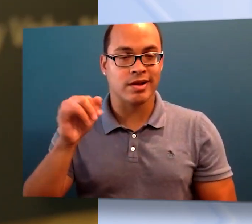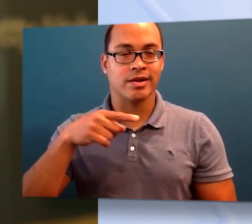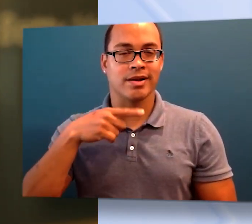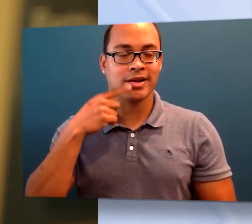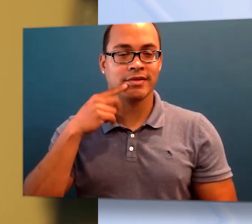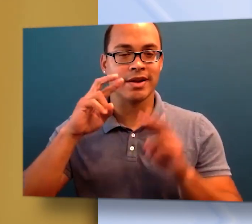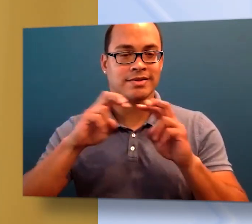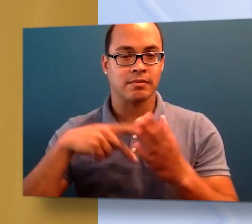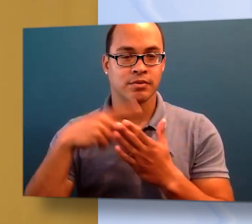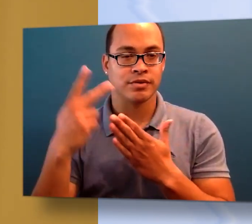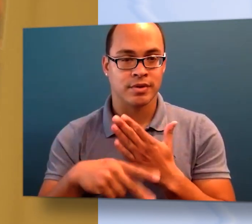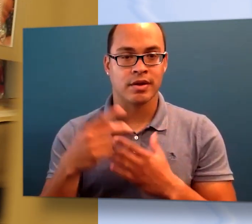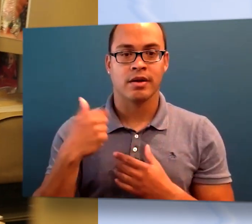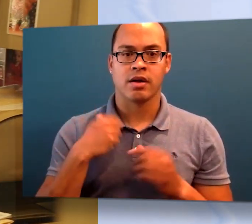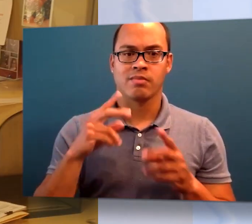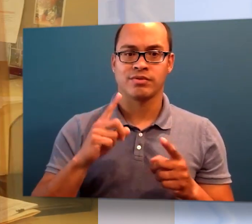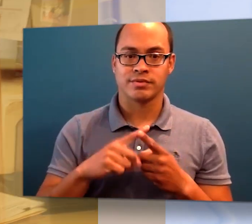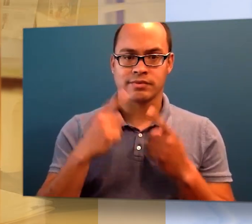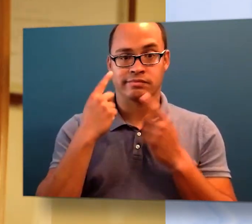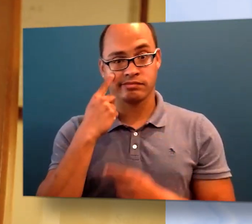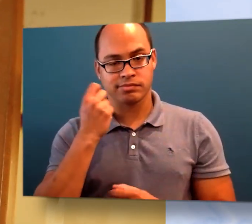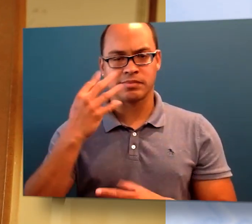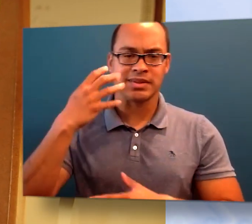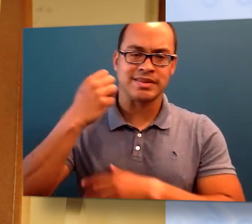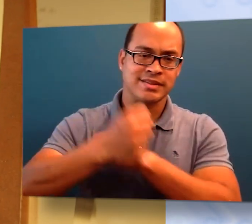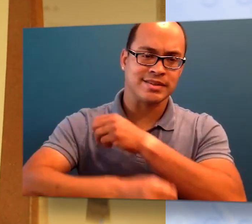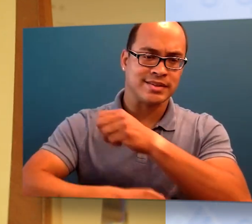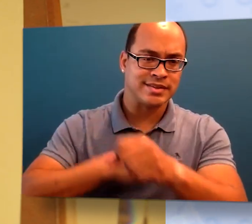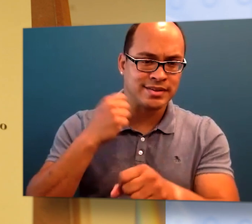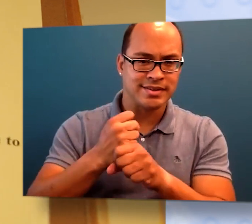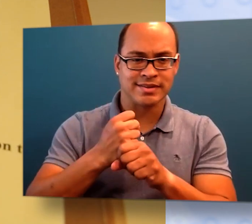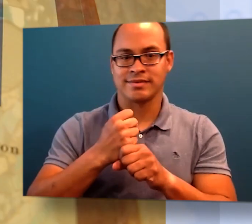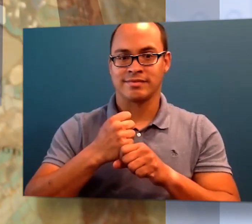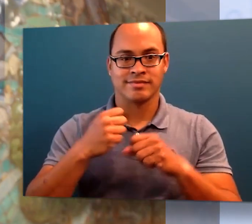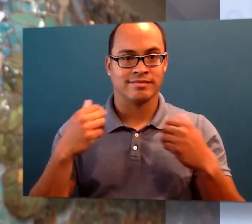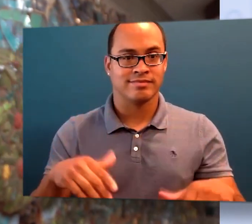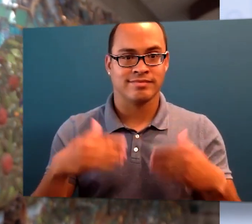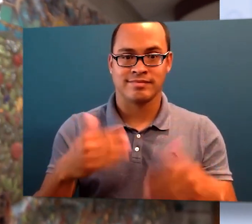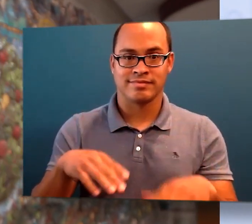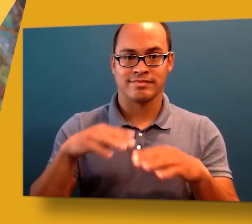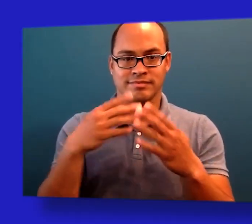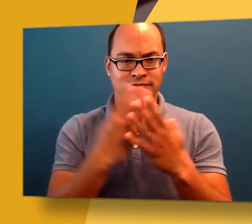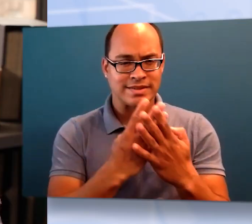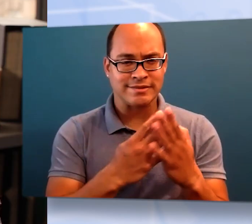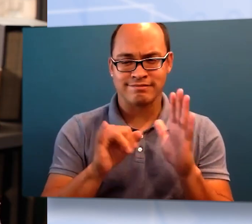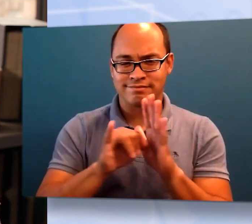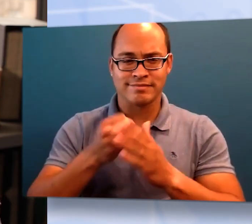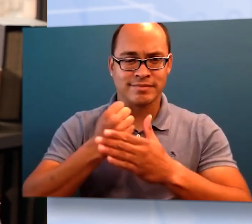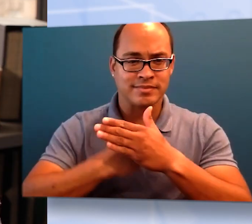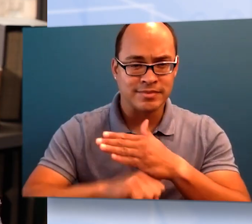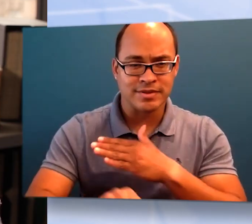to have been in Rhode Island for many years and have been able to witness the odyssey of newborn hearing screening in this state.